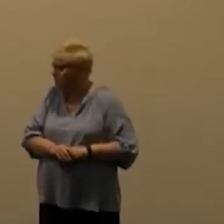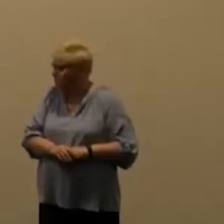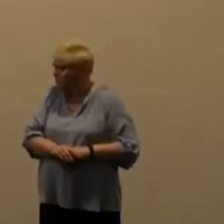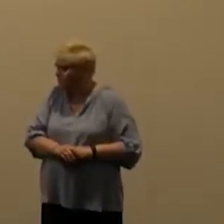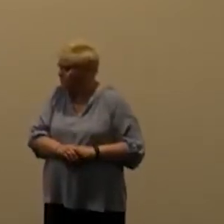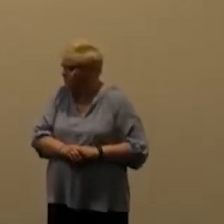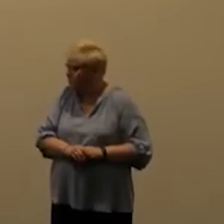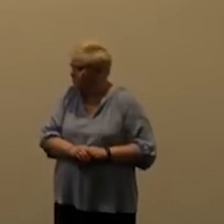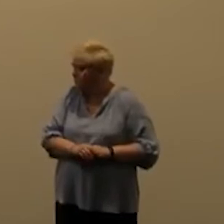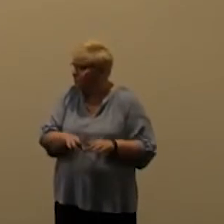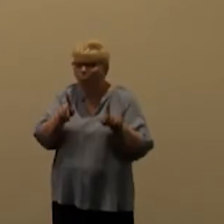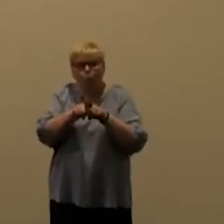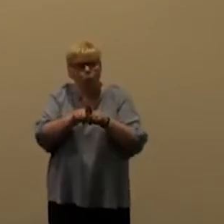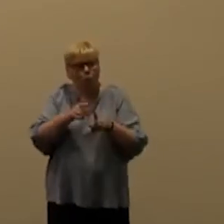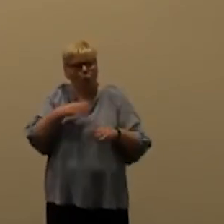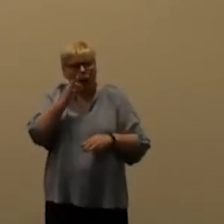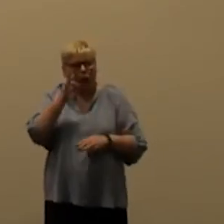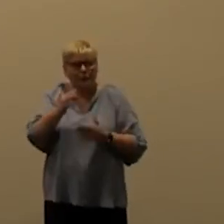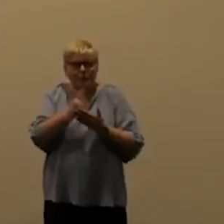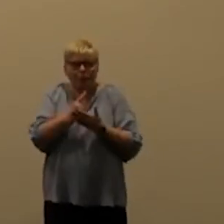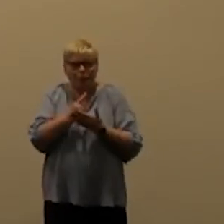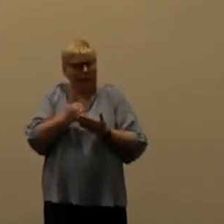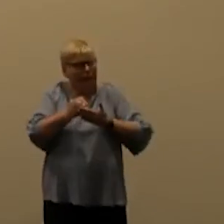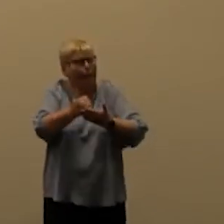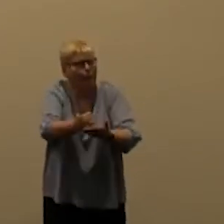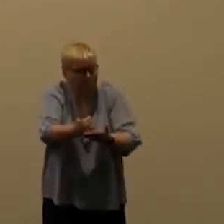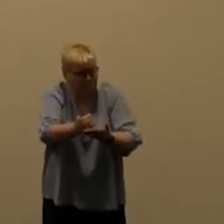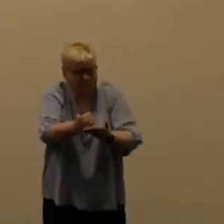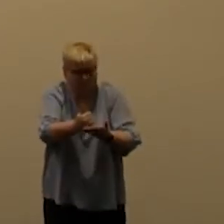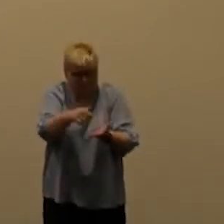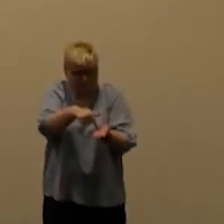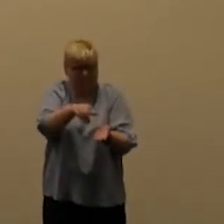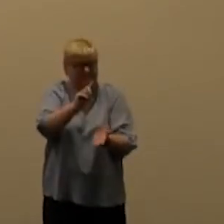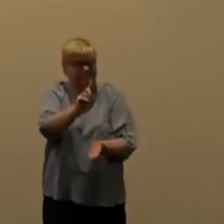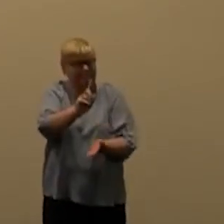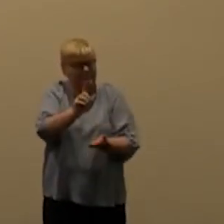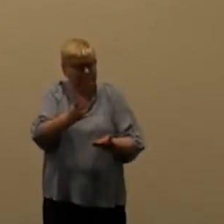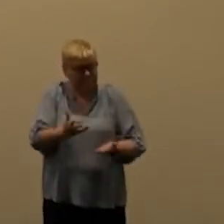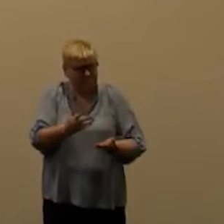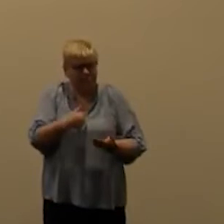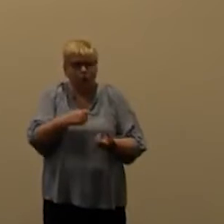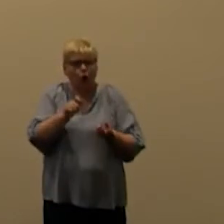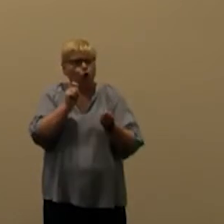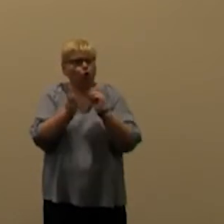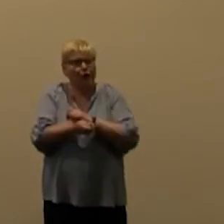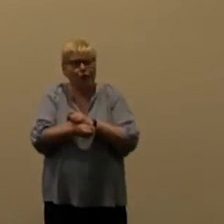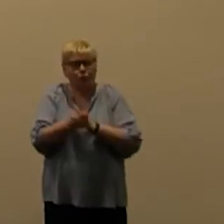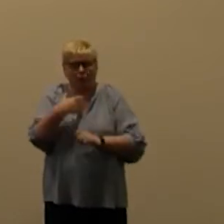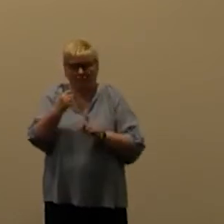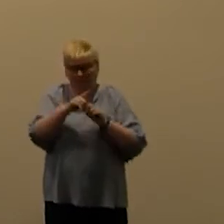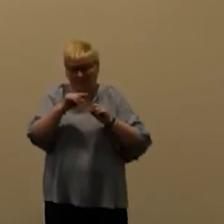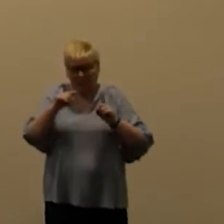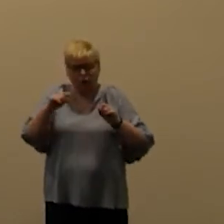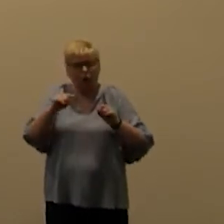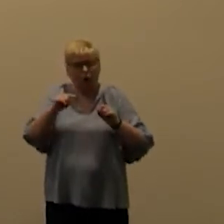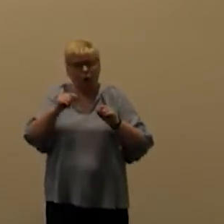We also asked about help. And I think one of the things that at Changing Social, we have our digital champions as a